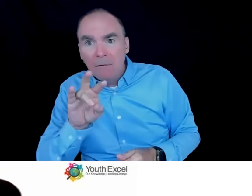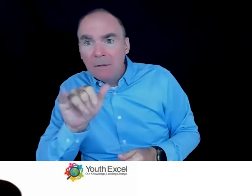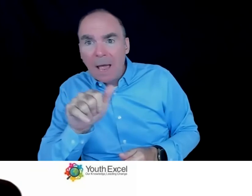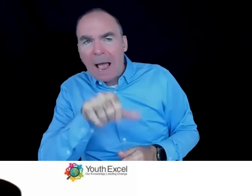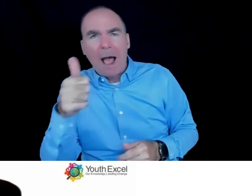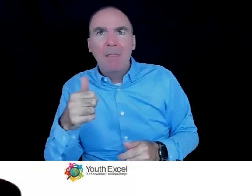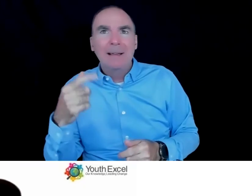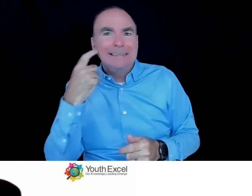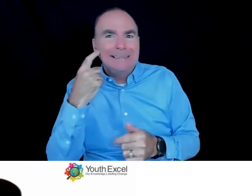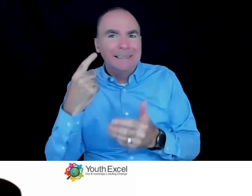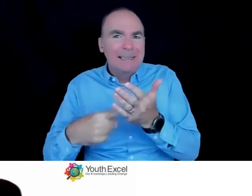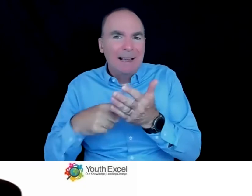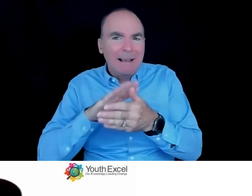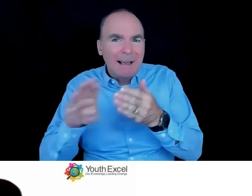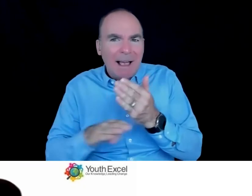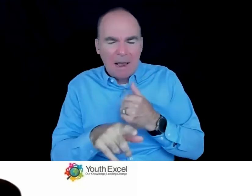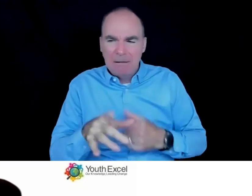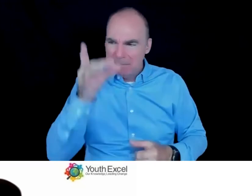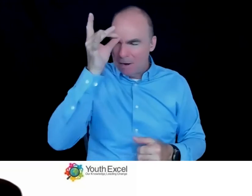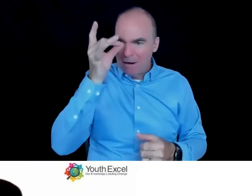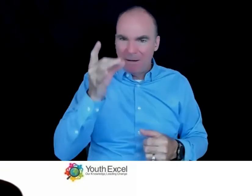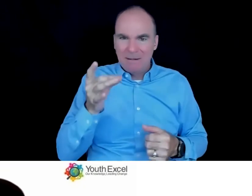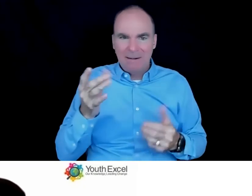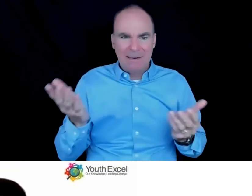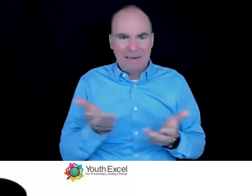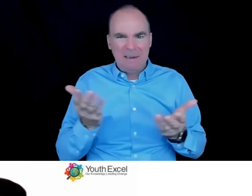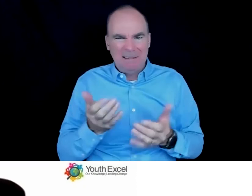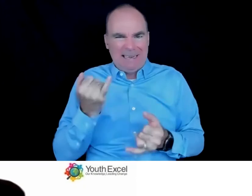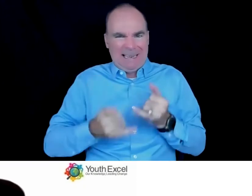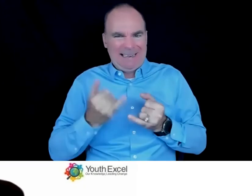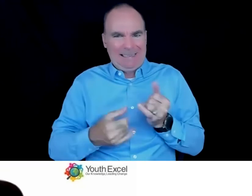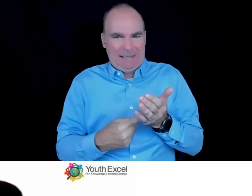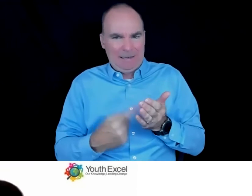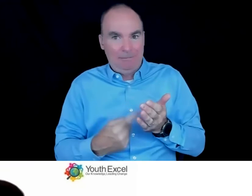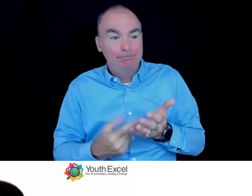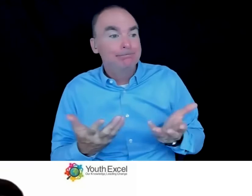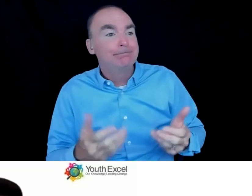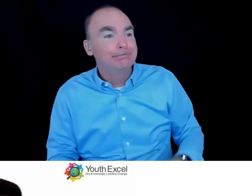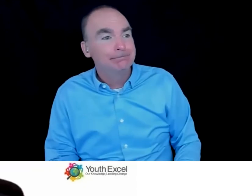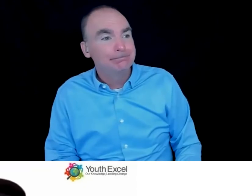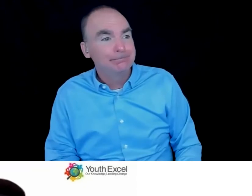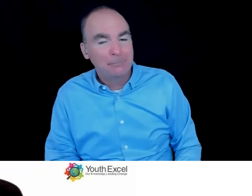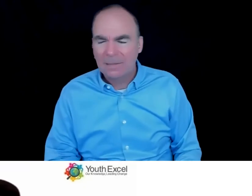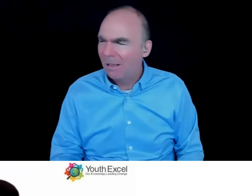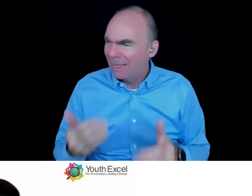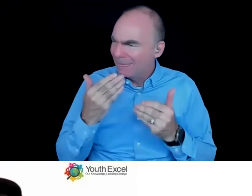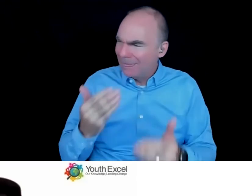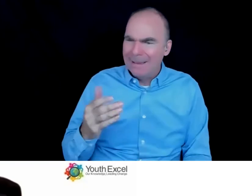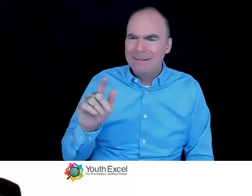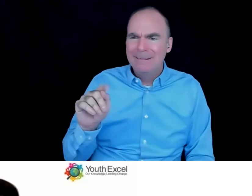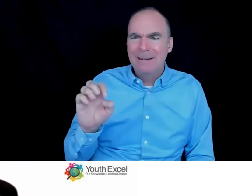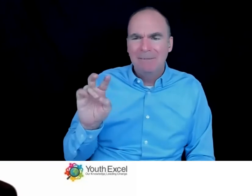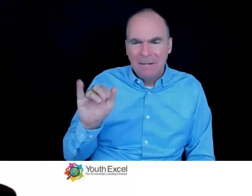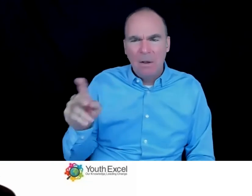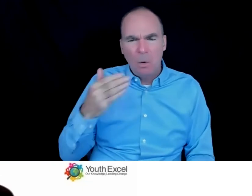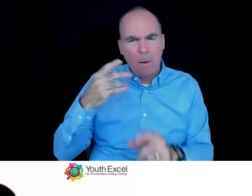you have as we progress during this probably wrap-up segment. Yeah, thanks, Kevin. Those are really good points as well that were